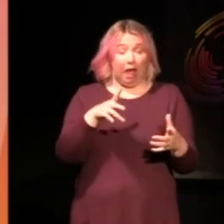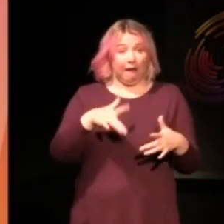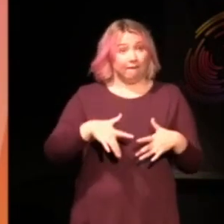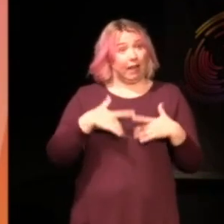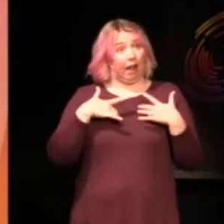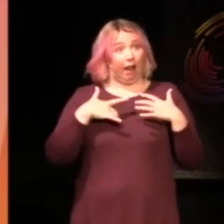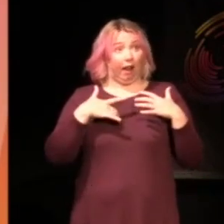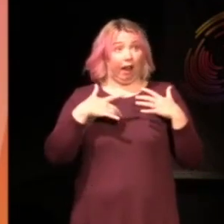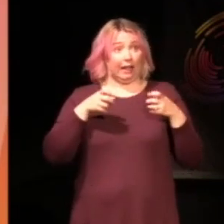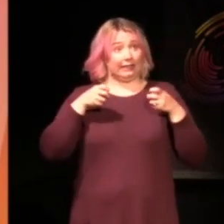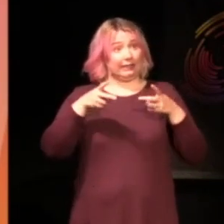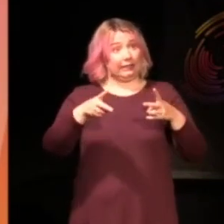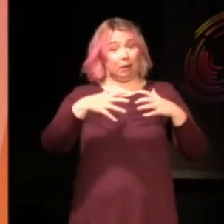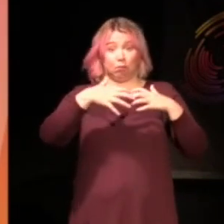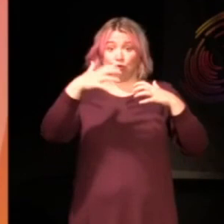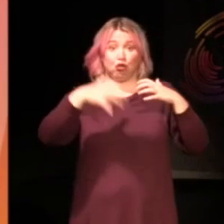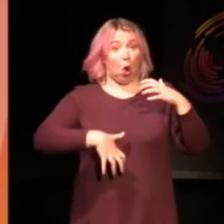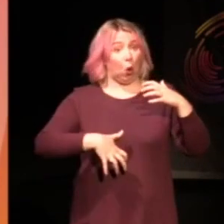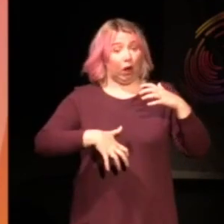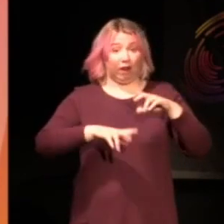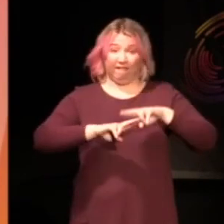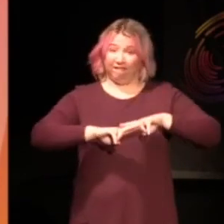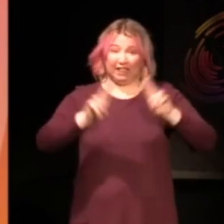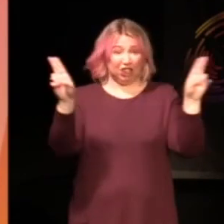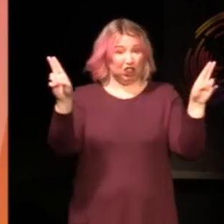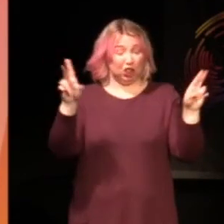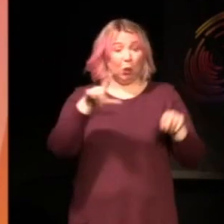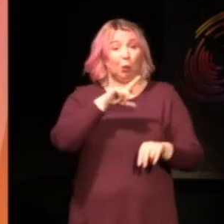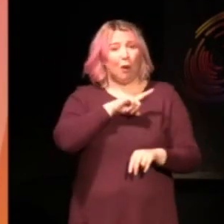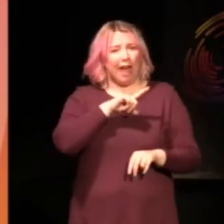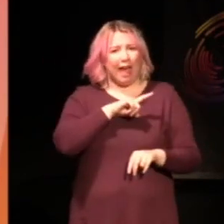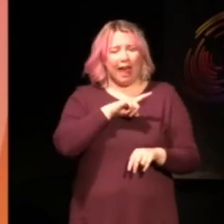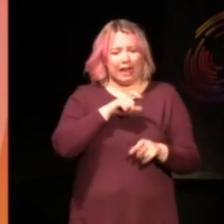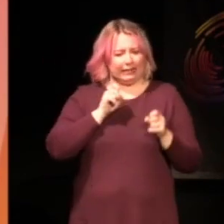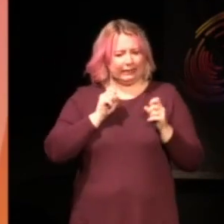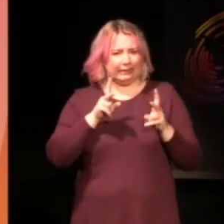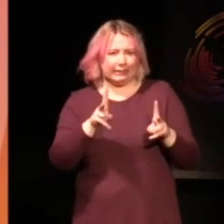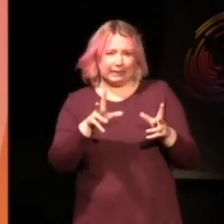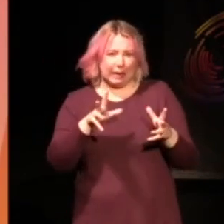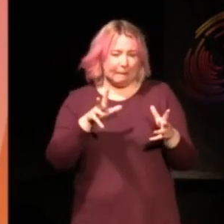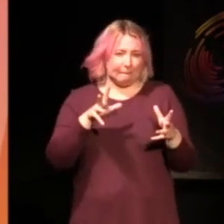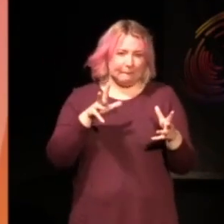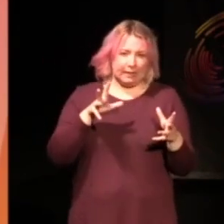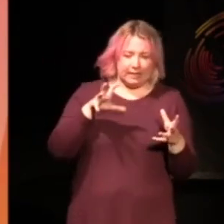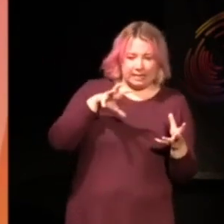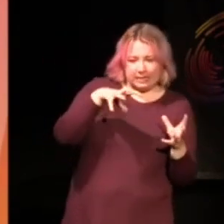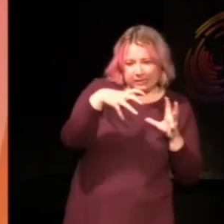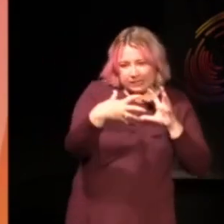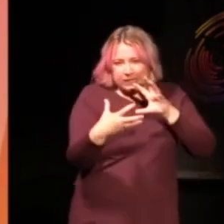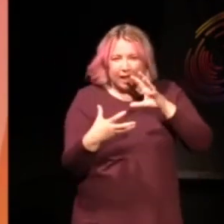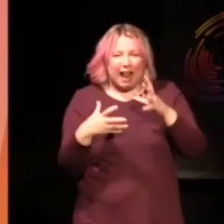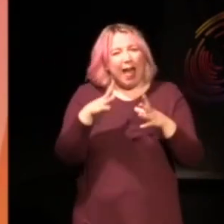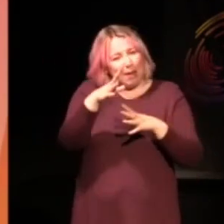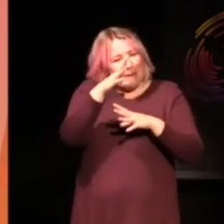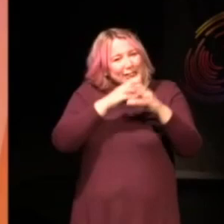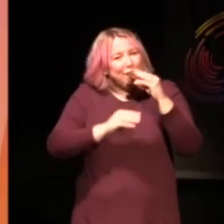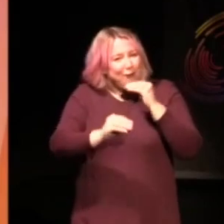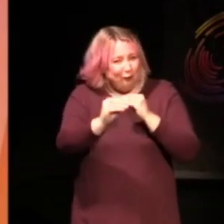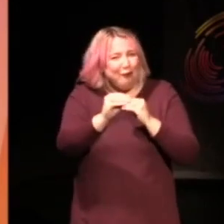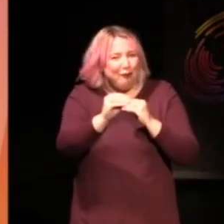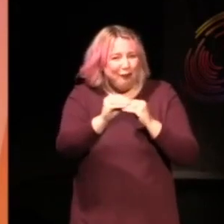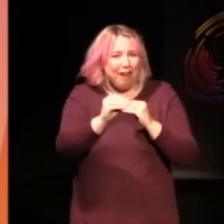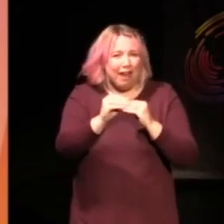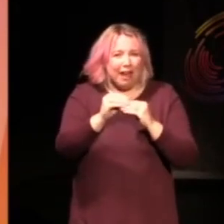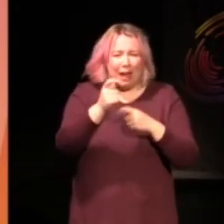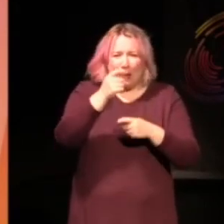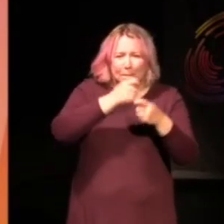a system that was maybe strained, and it became, those martial metaphors that I was talking about. Politics